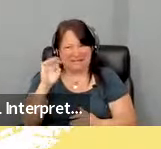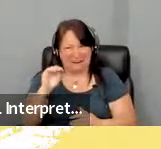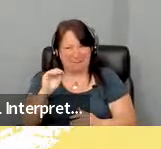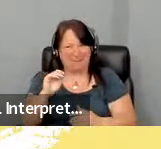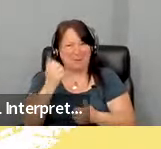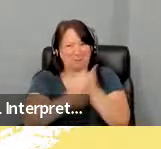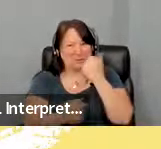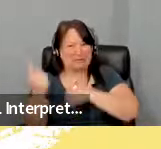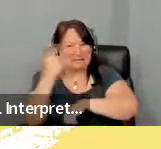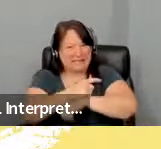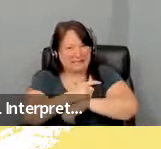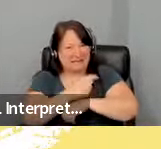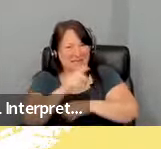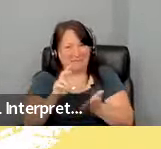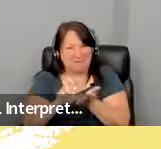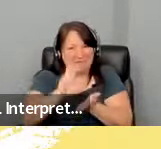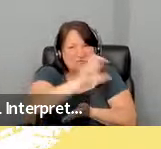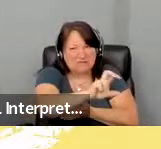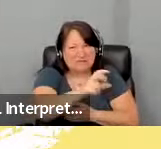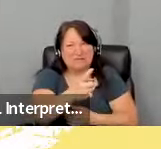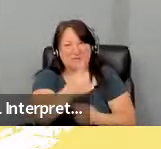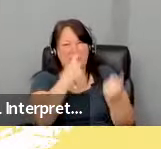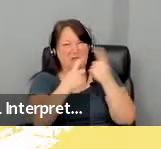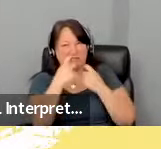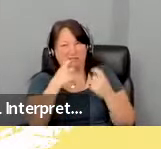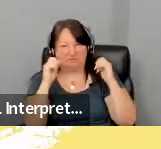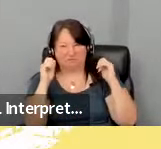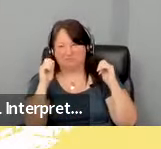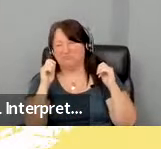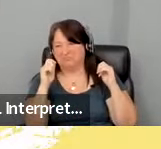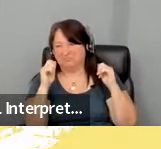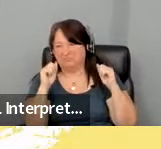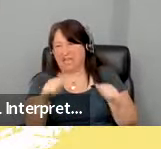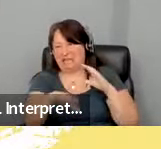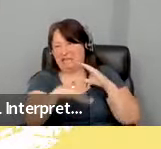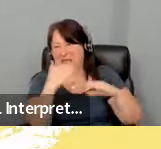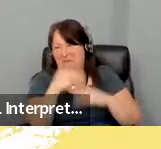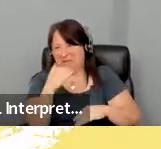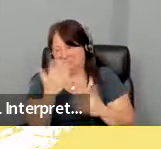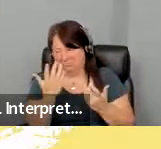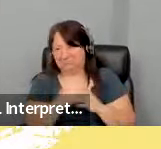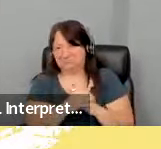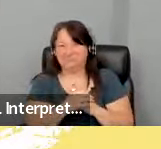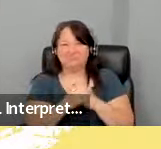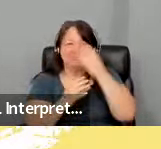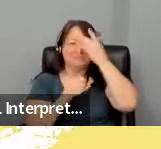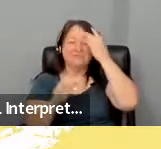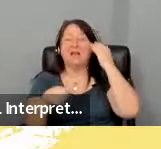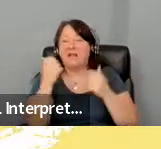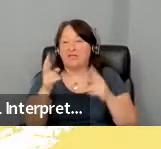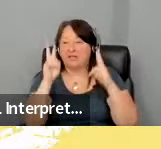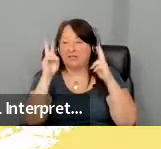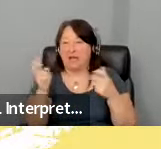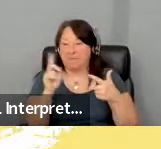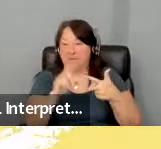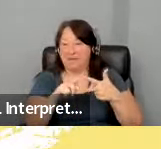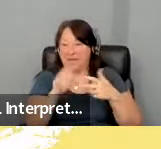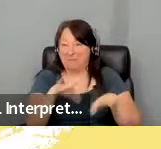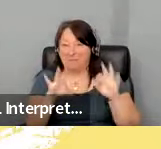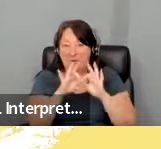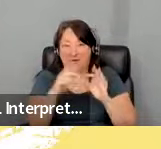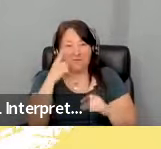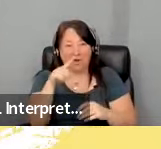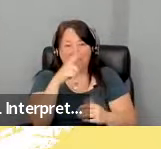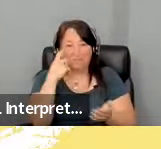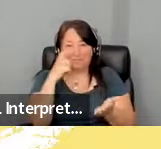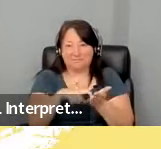address of paymyperdiem@sagaftra.org if you have any questions about that. Another topic that we thought was important to bring to your attention